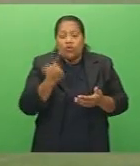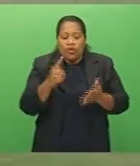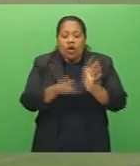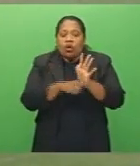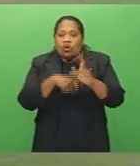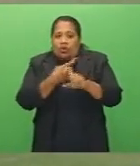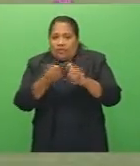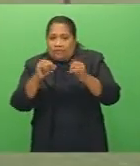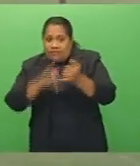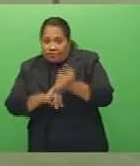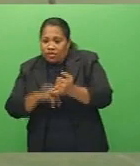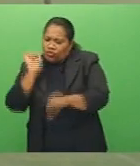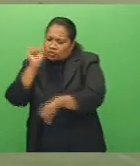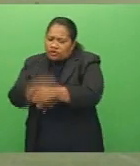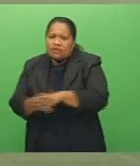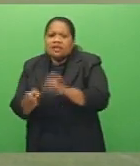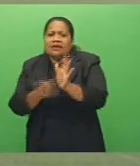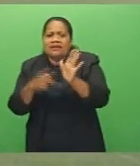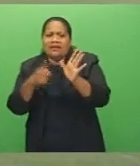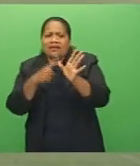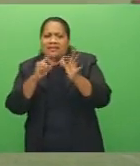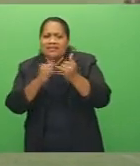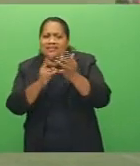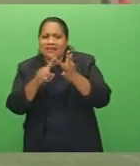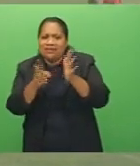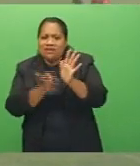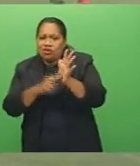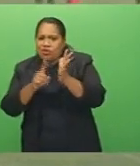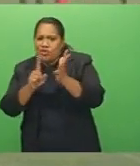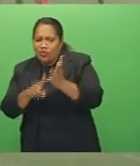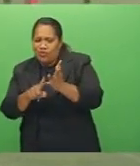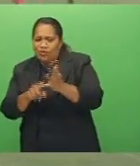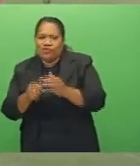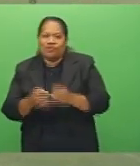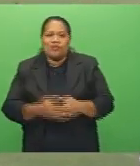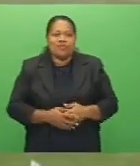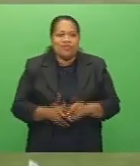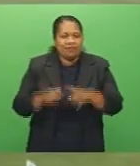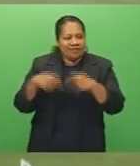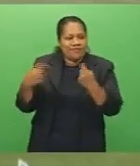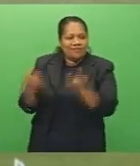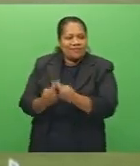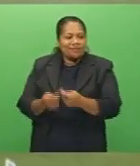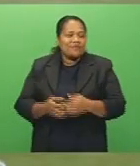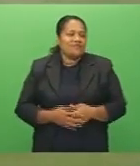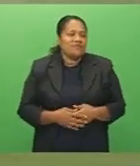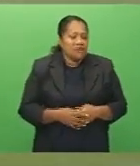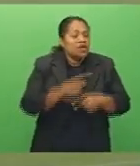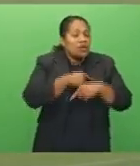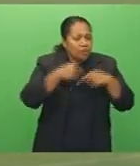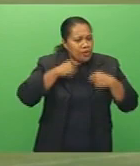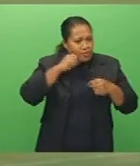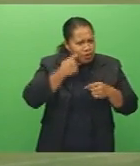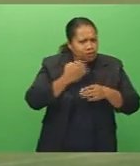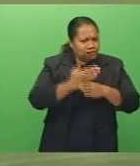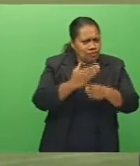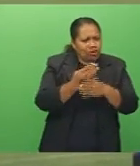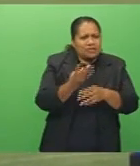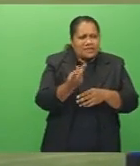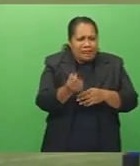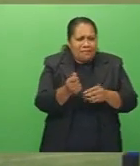Panthers 25-14 in the other semi-final. We will work on some errors, especially